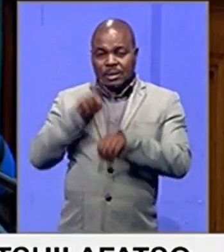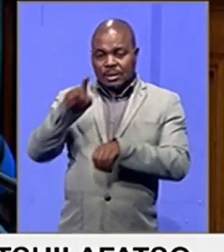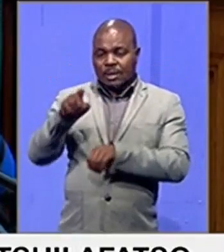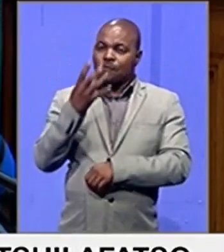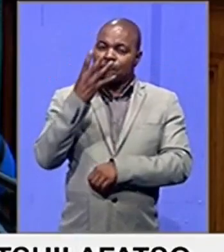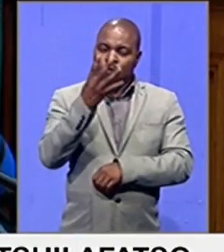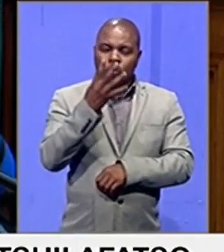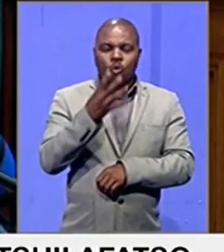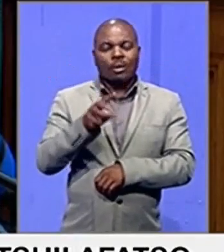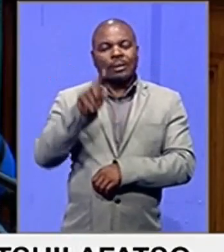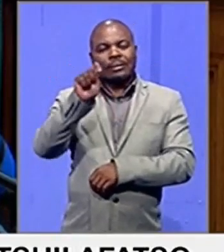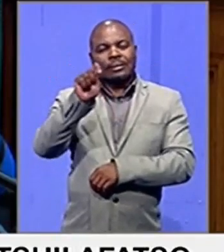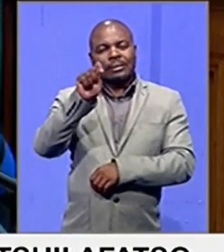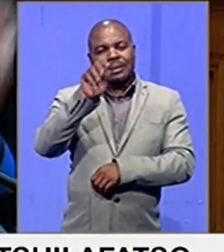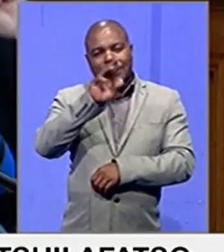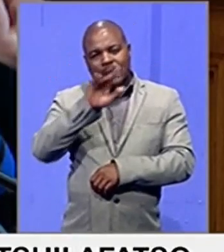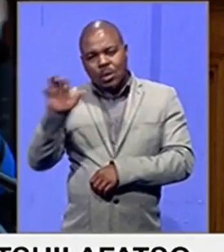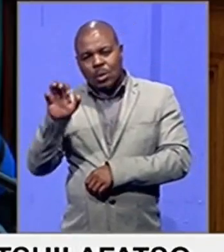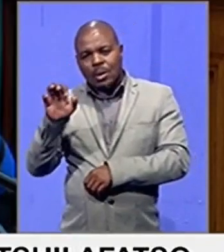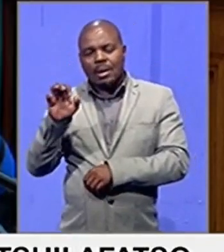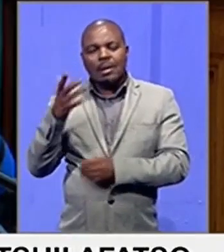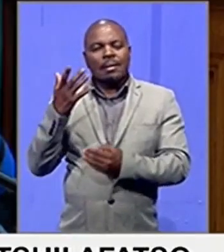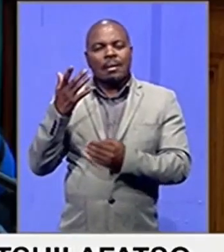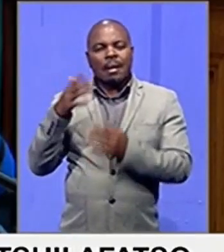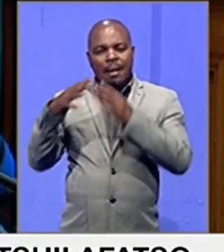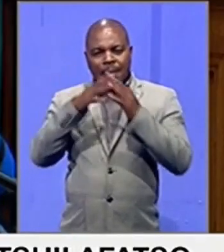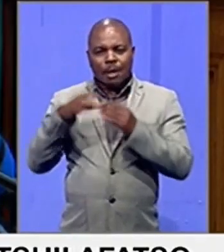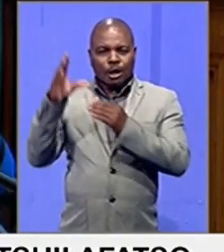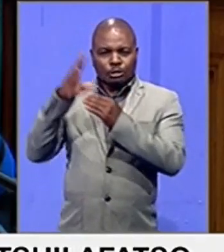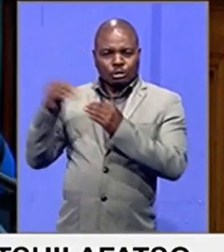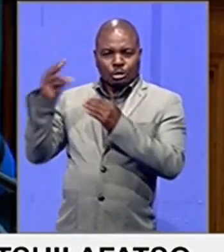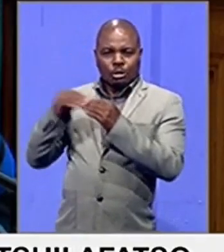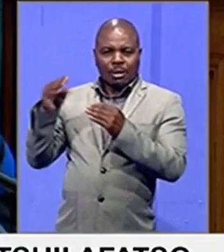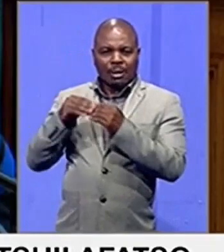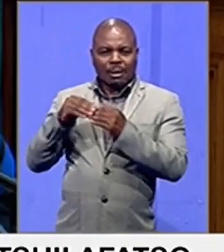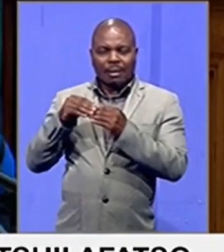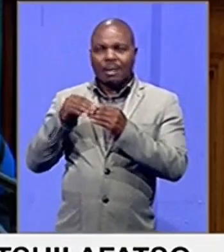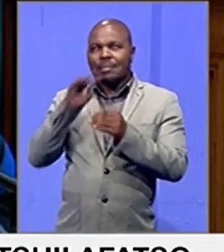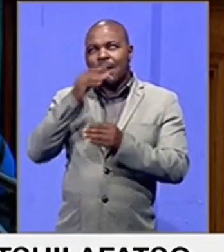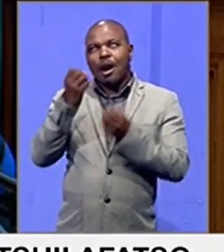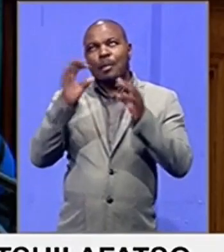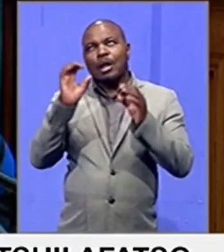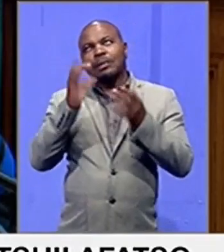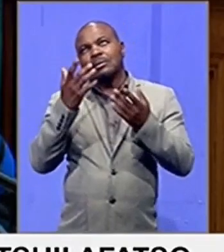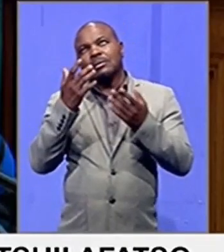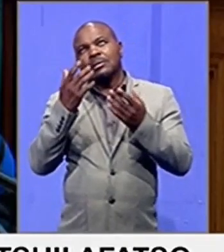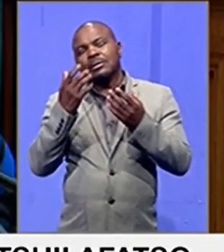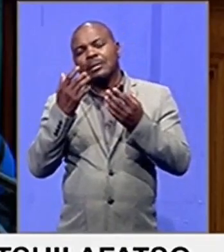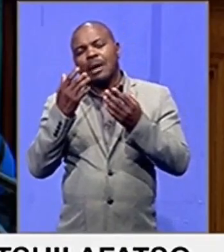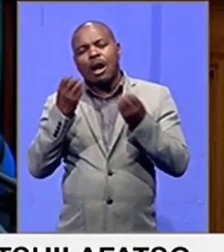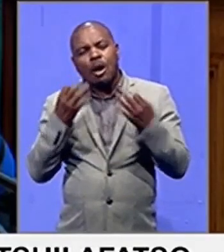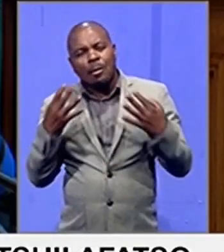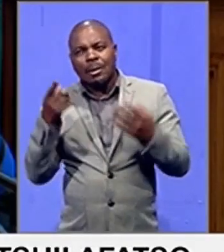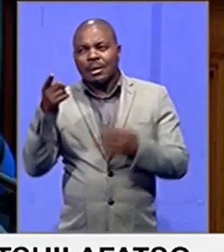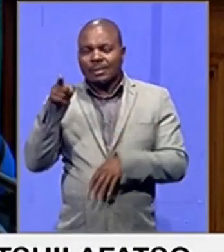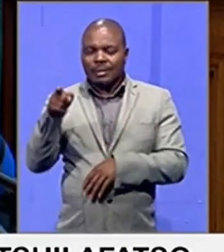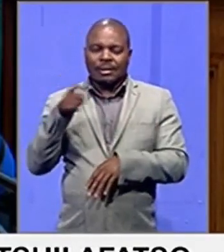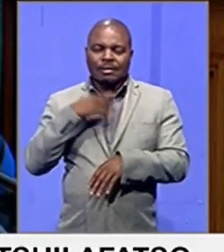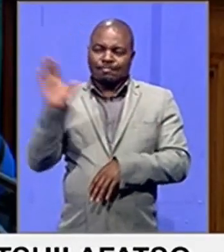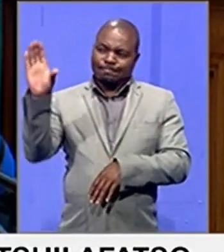trillion, I cannot even imagine how many nils these are, how many zeros, in investment will be